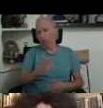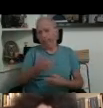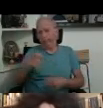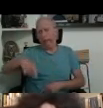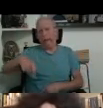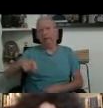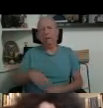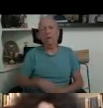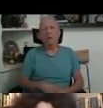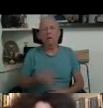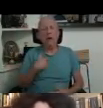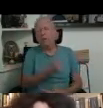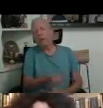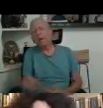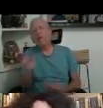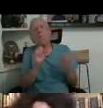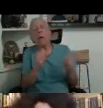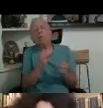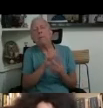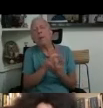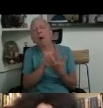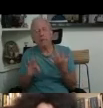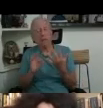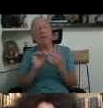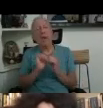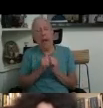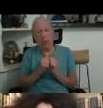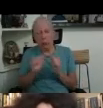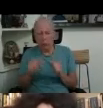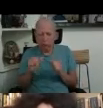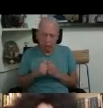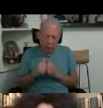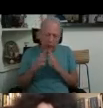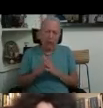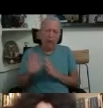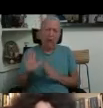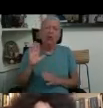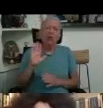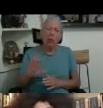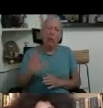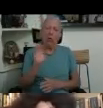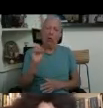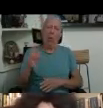few main options when considering how to structure your cooperative's board governance.